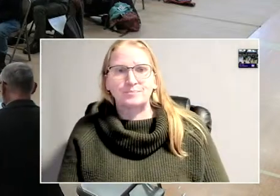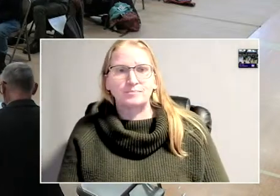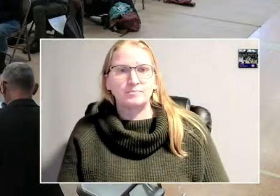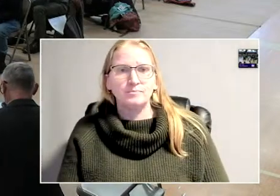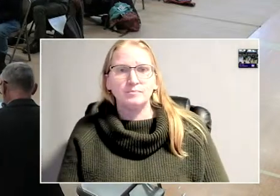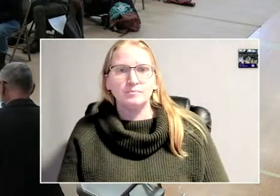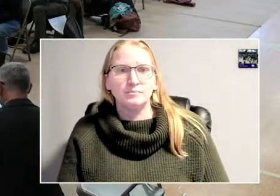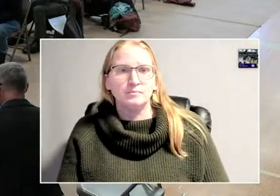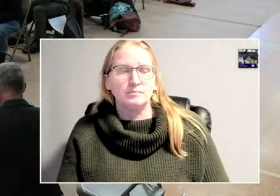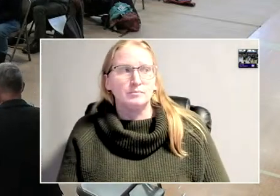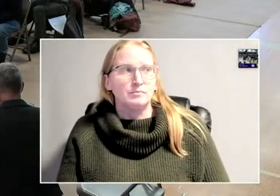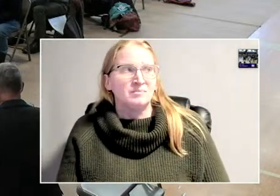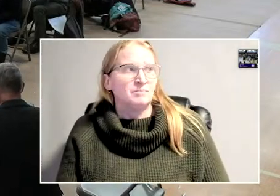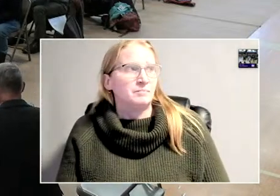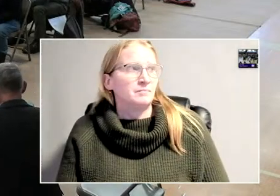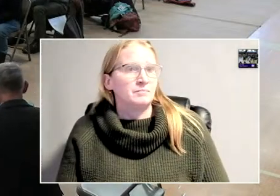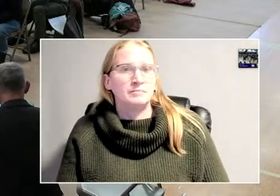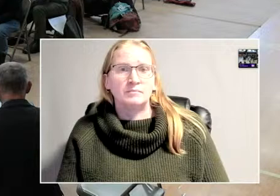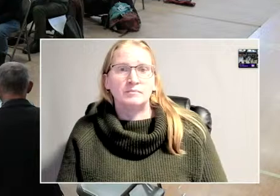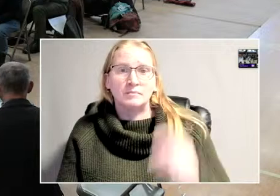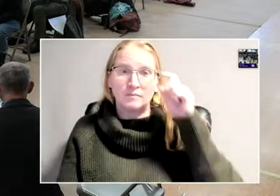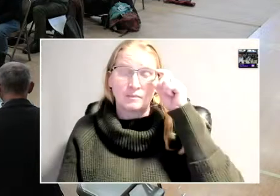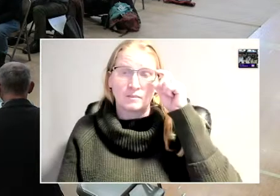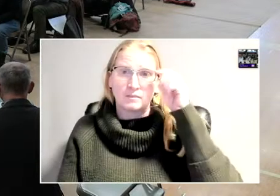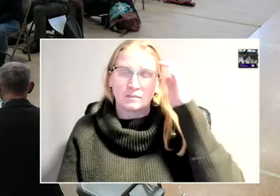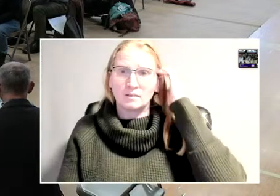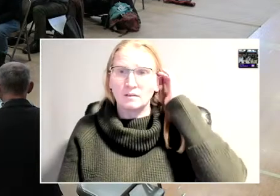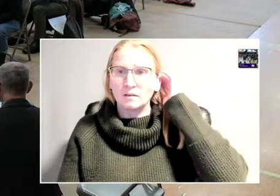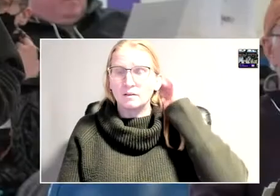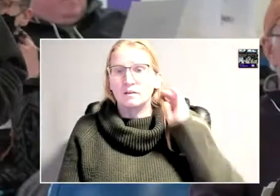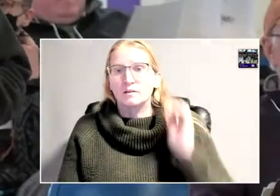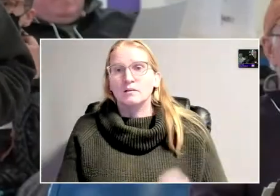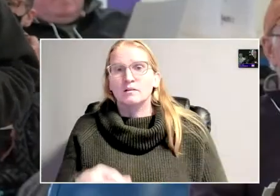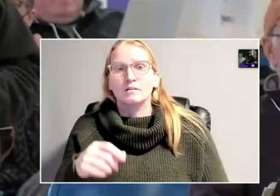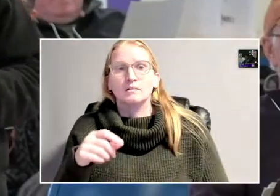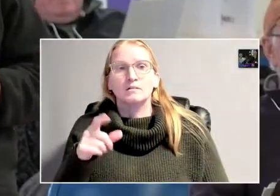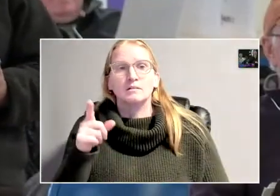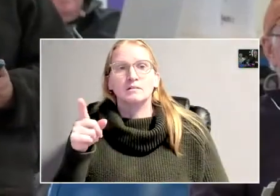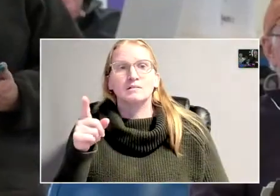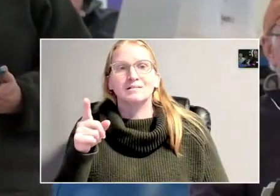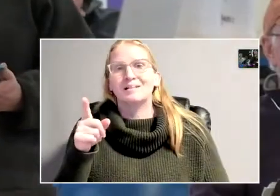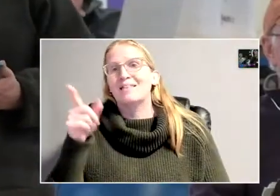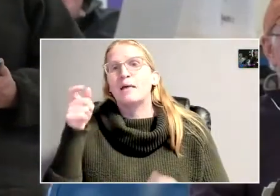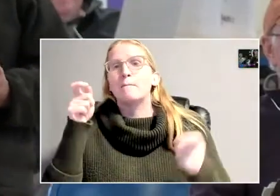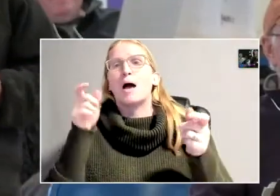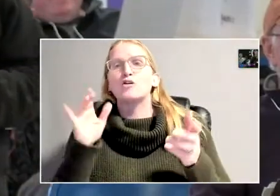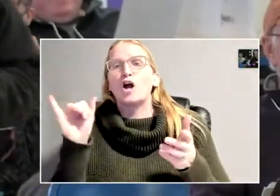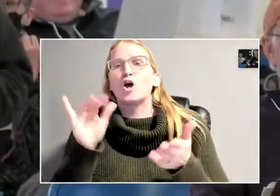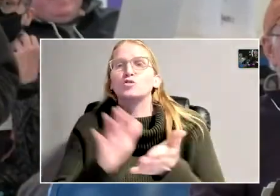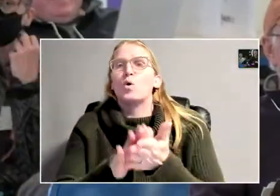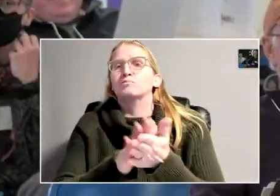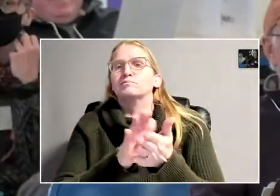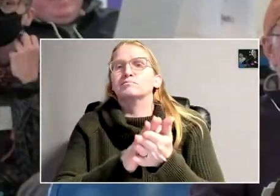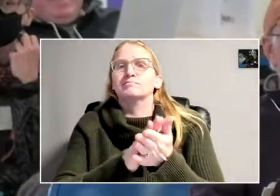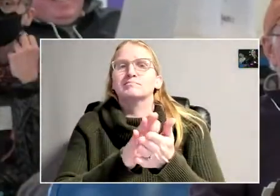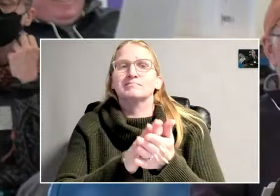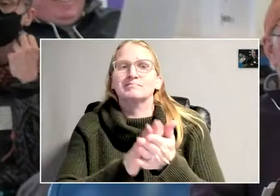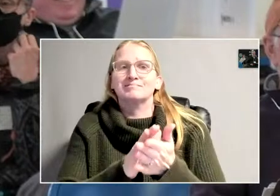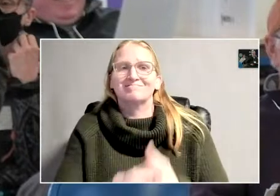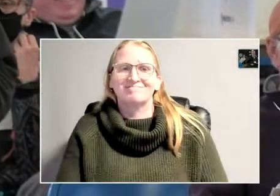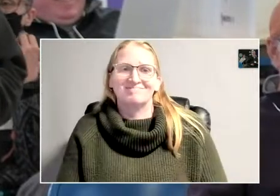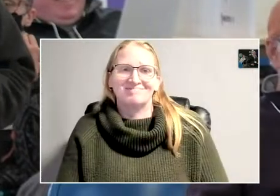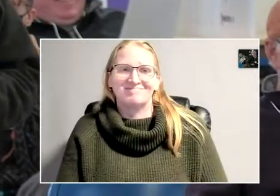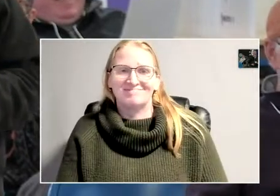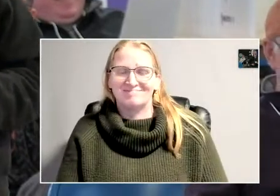you I will note that the moderator also joined in the Applause different kind of